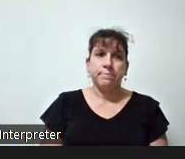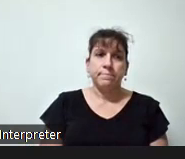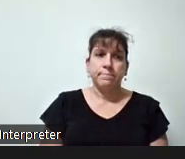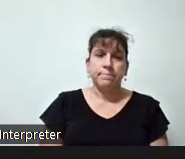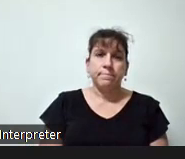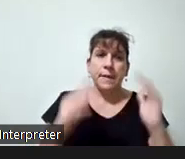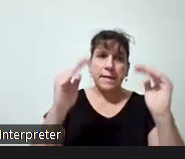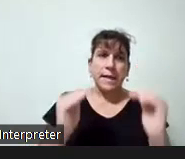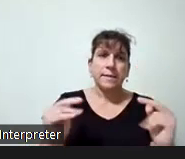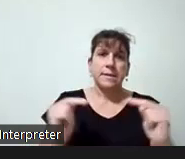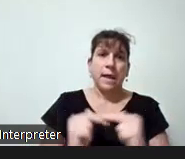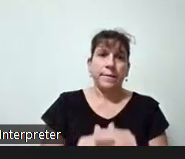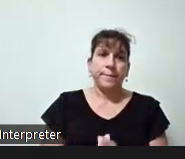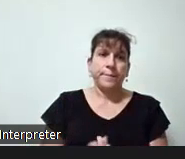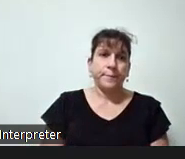Next slide.